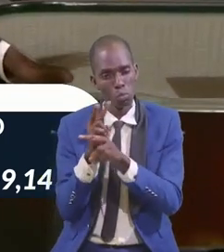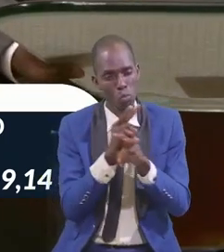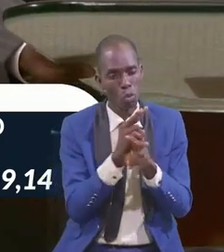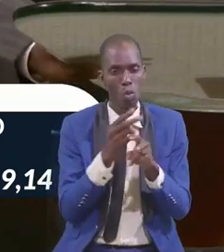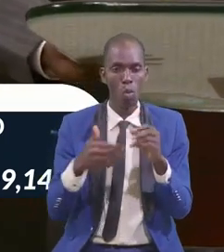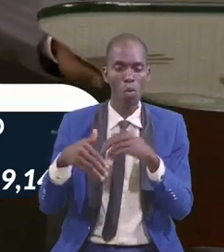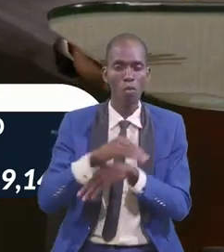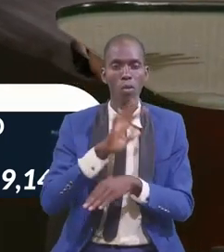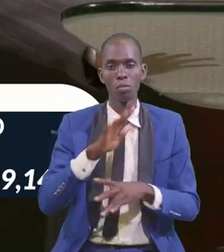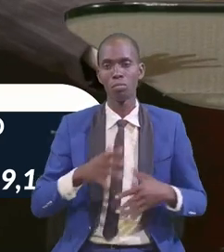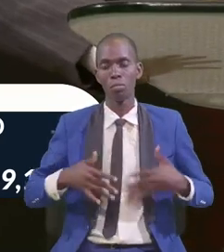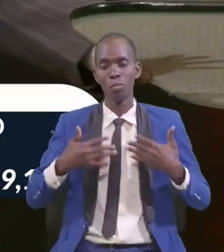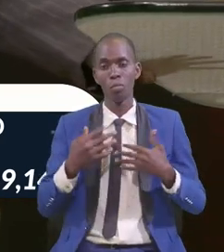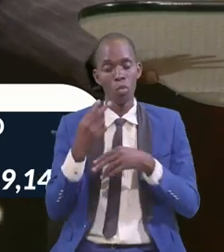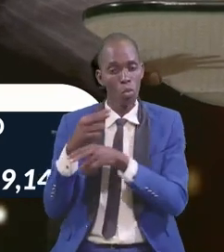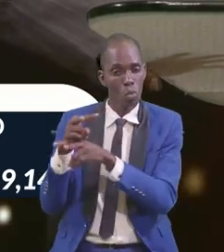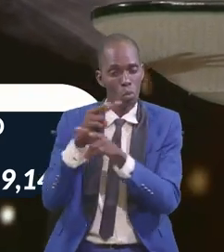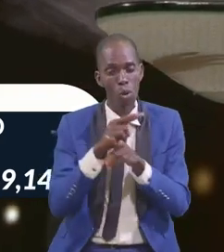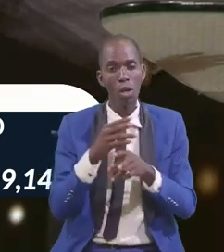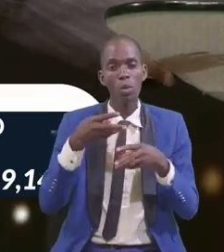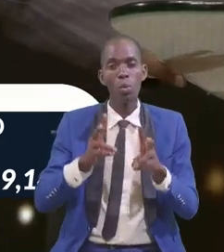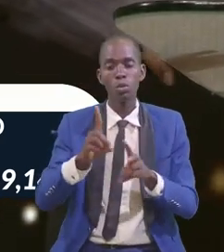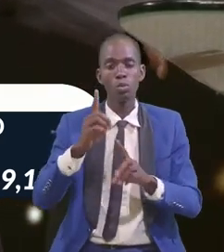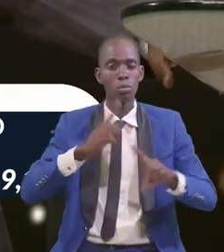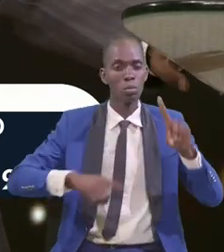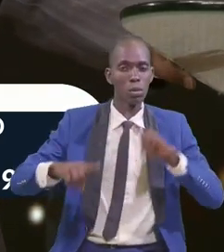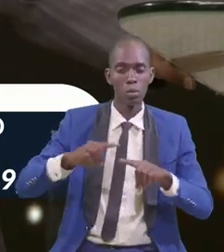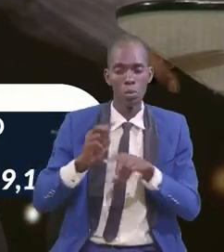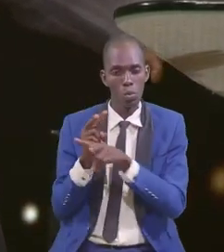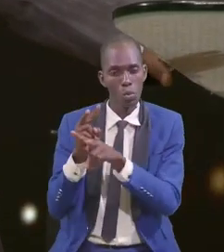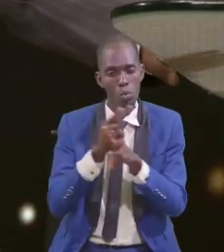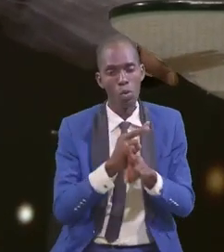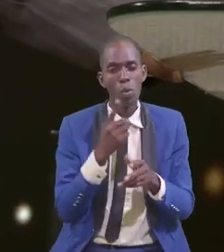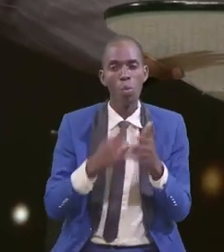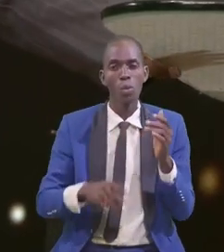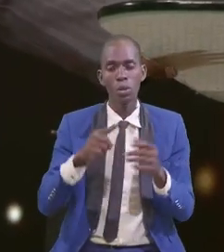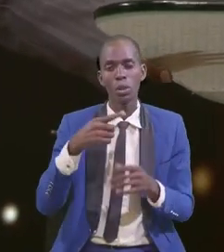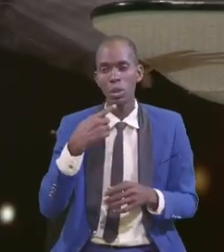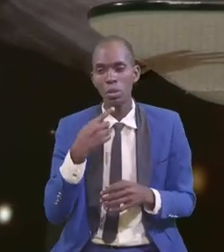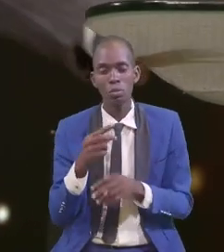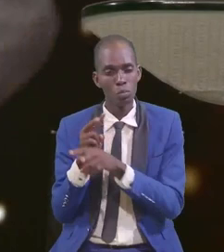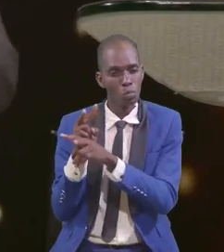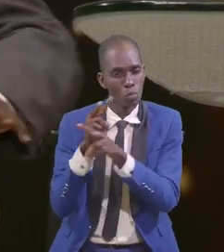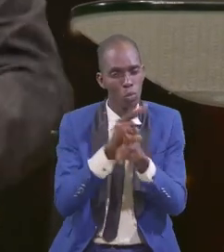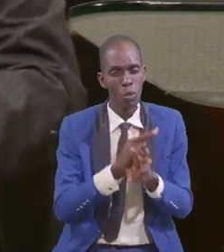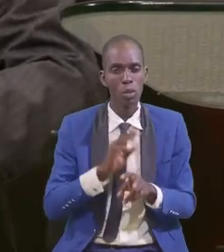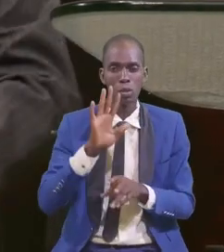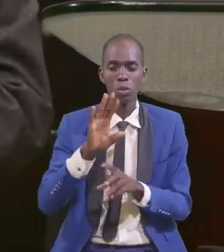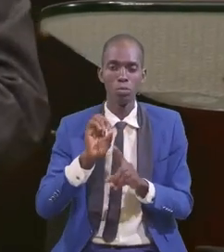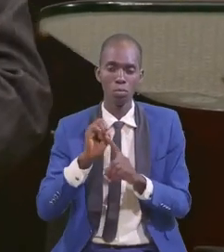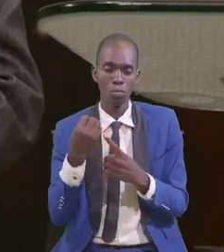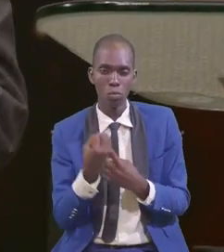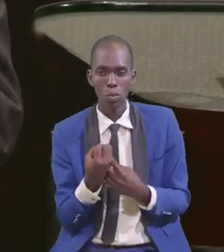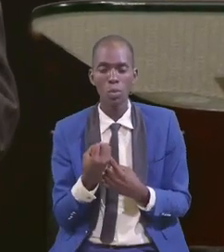Watch over your language. Watch over your tongue. Watch over your situations. Watch